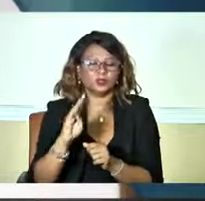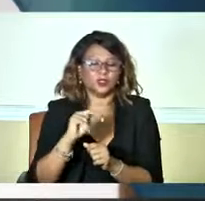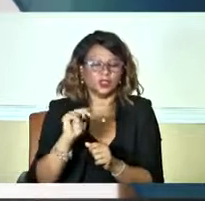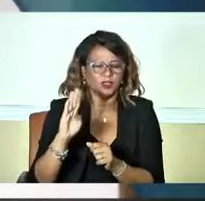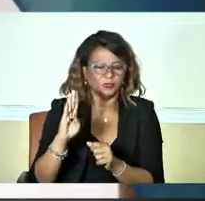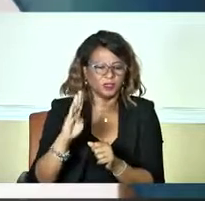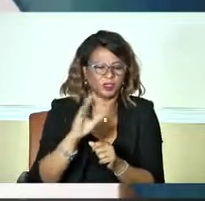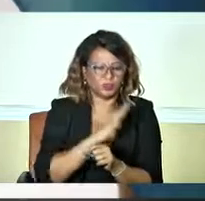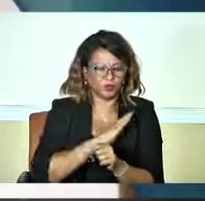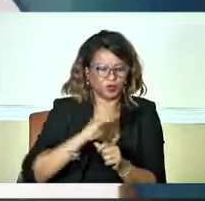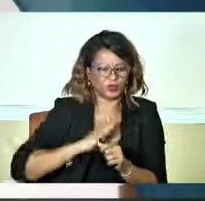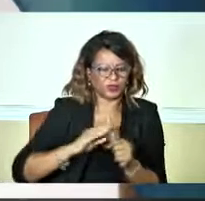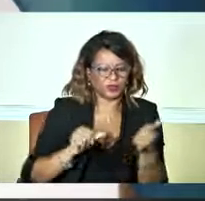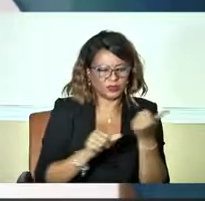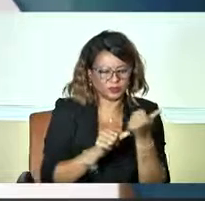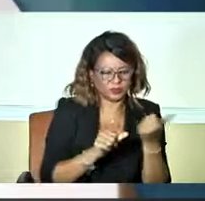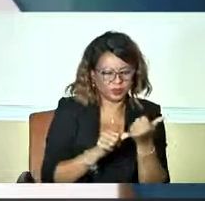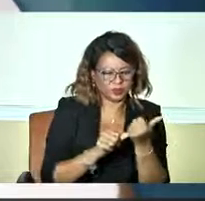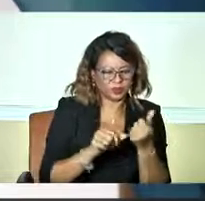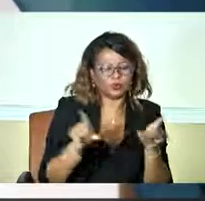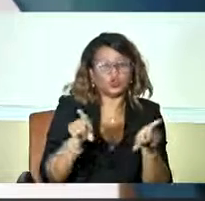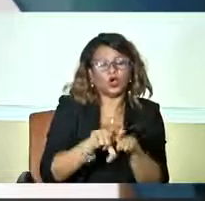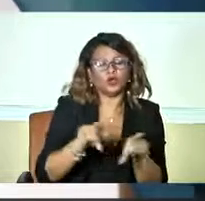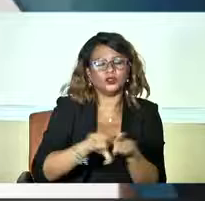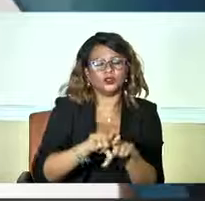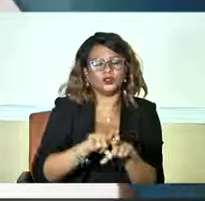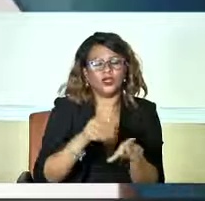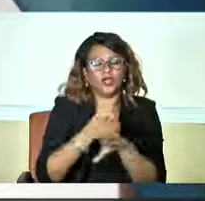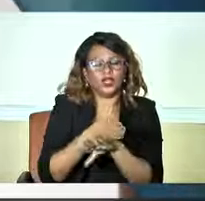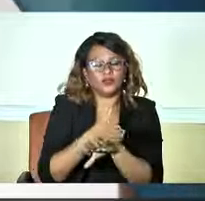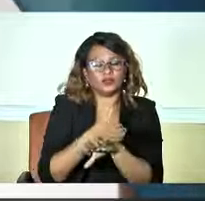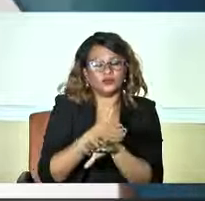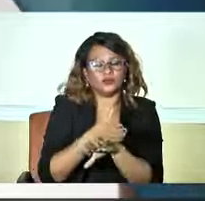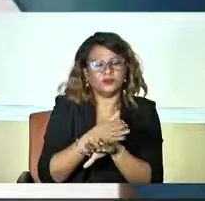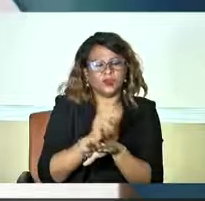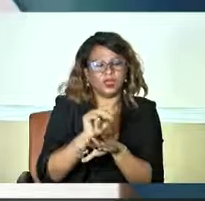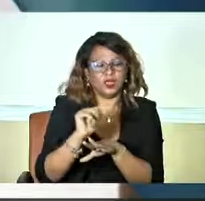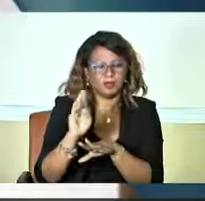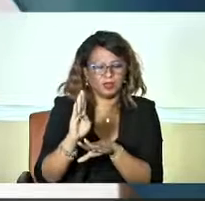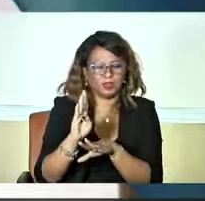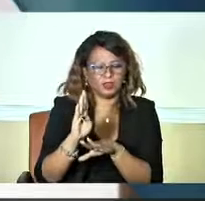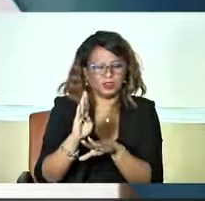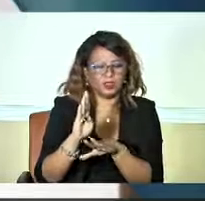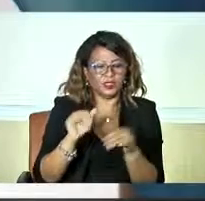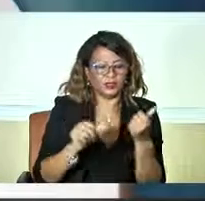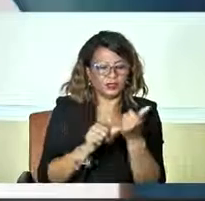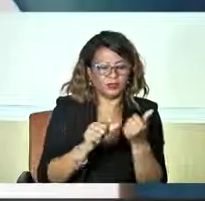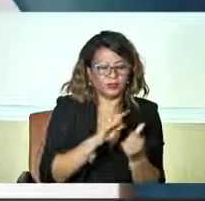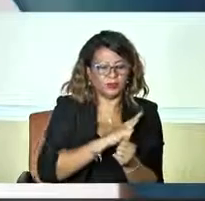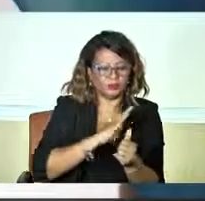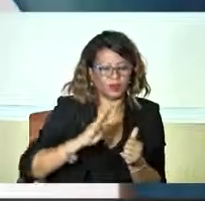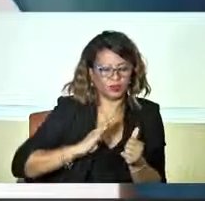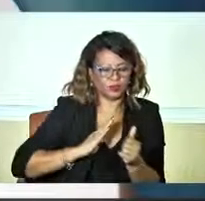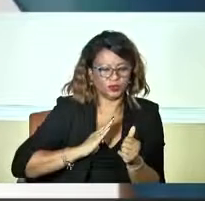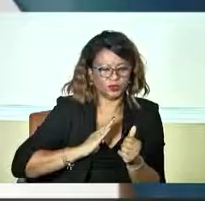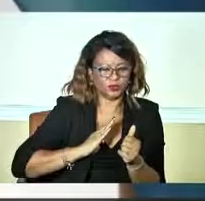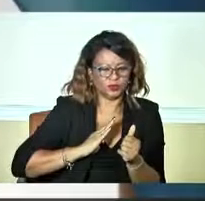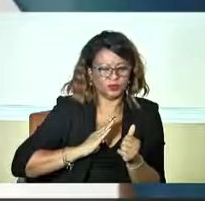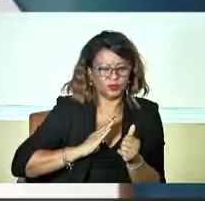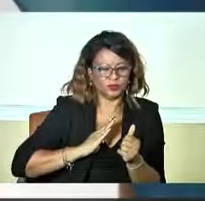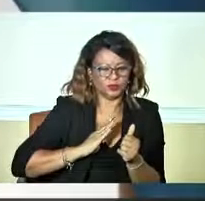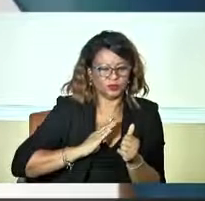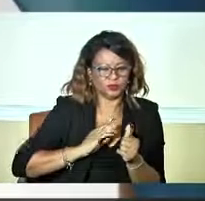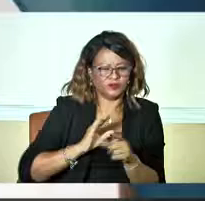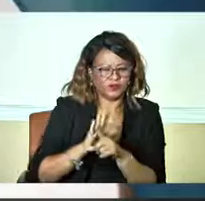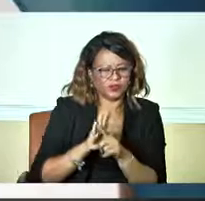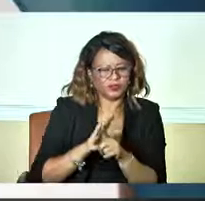assistance also, the National Insurance Board assistance, assisted the